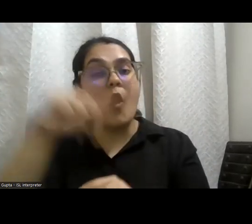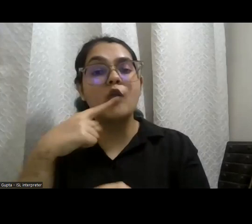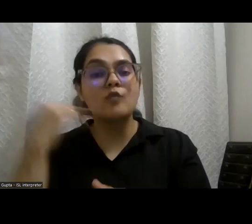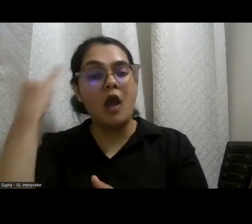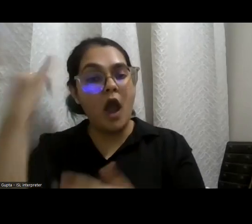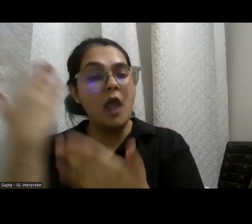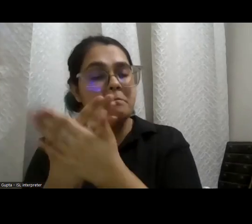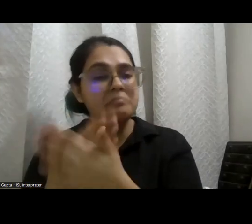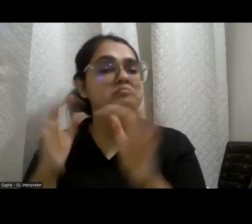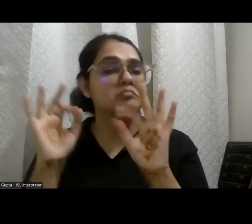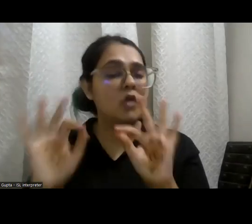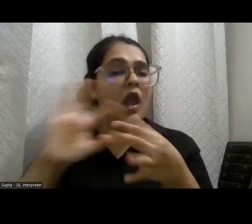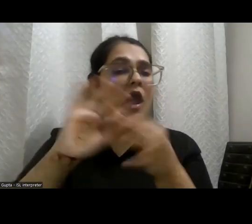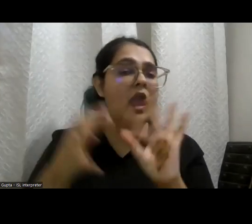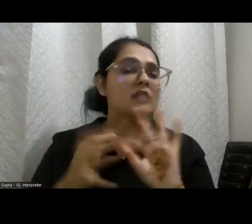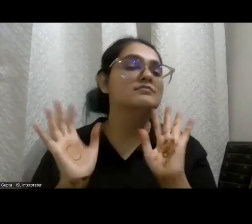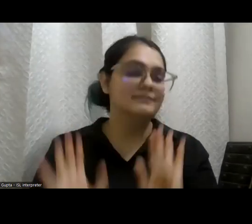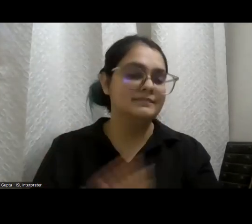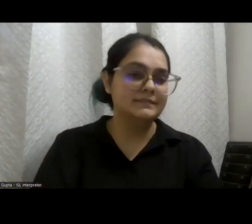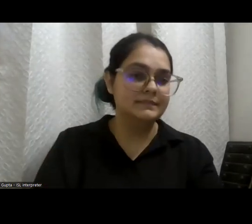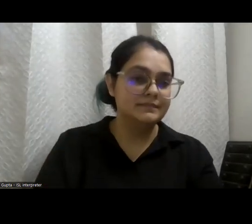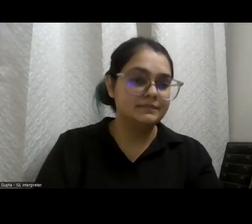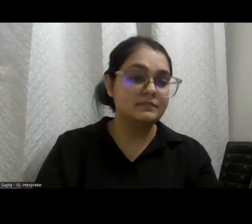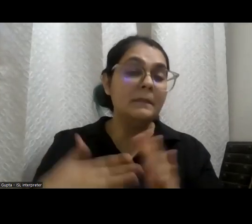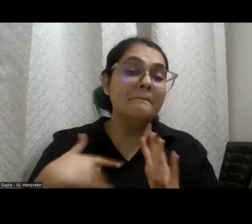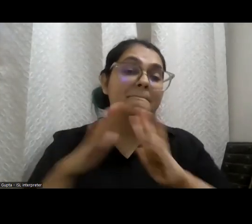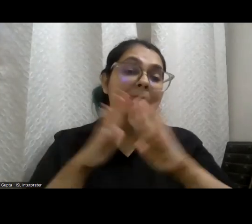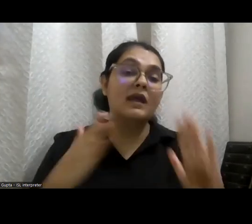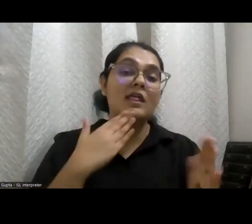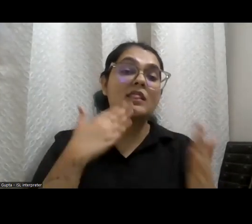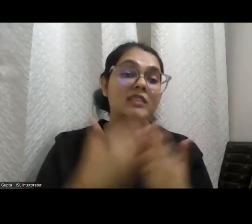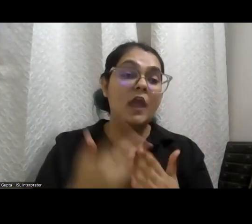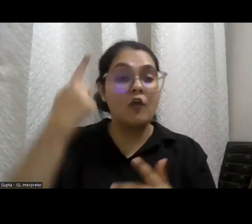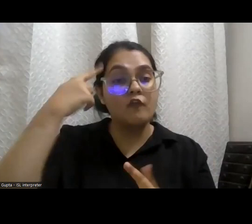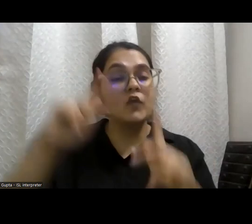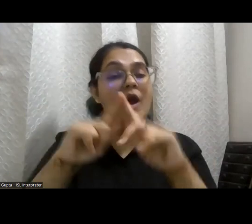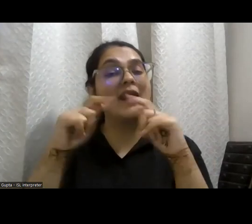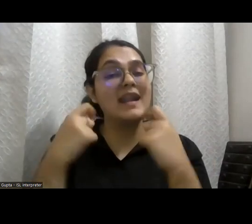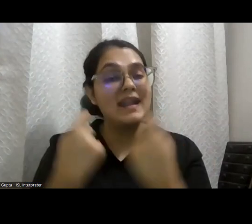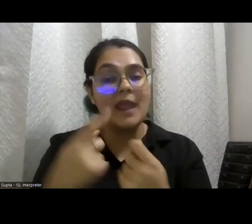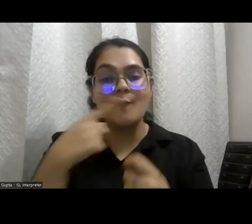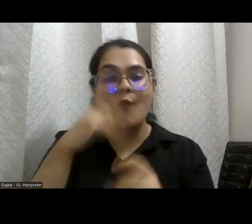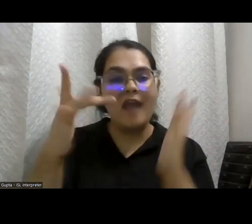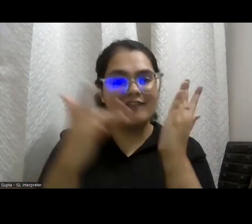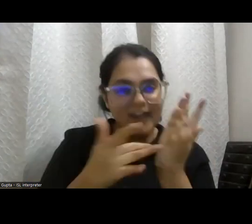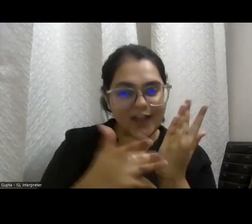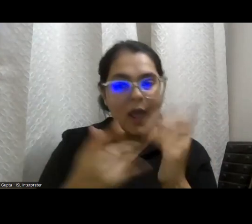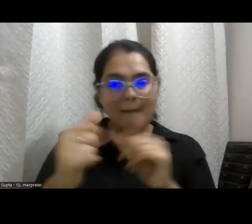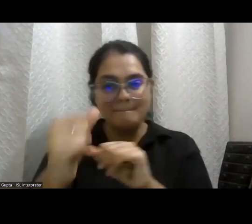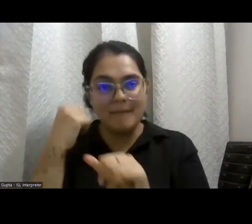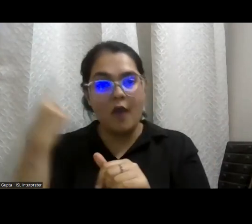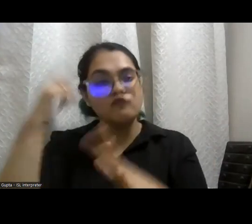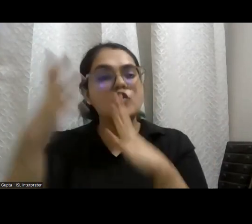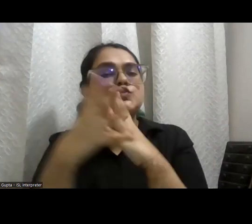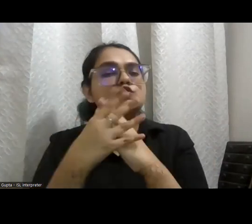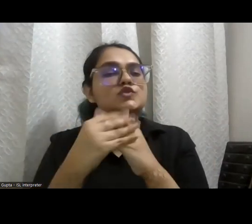and engage with the content. A big thank you goes out to the team that worked behind the scenes to ensure the smooth running